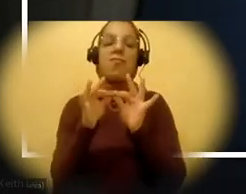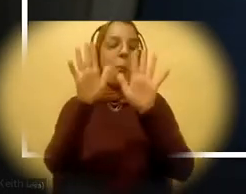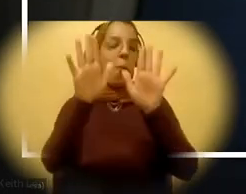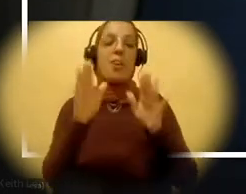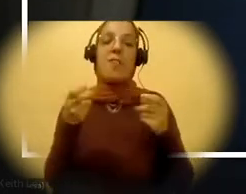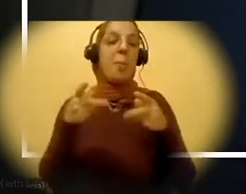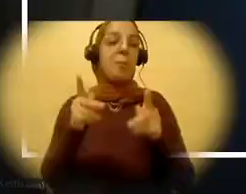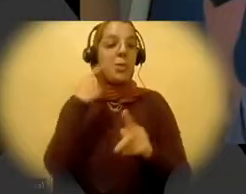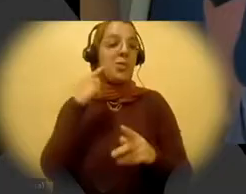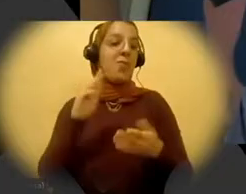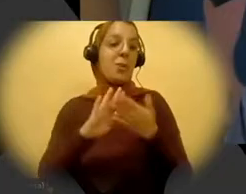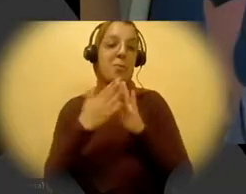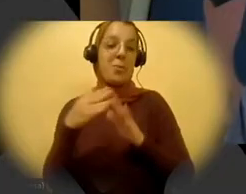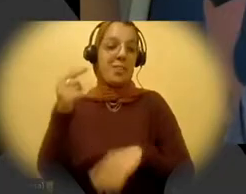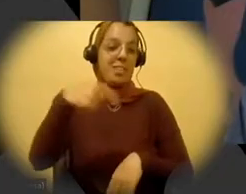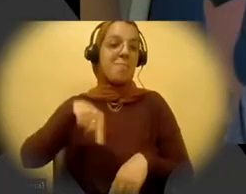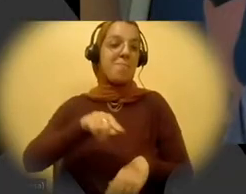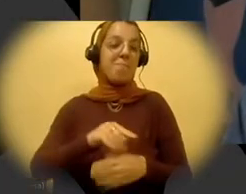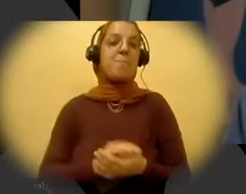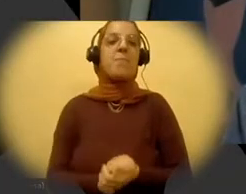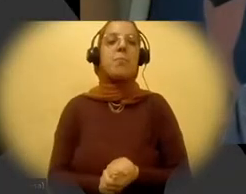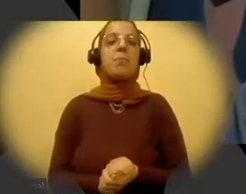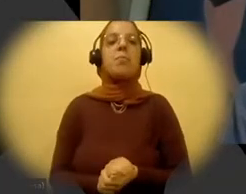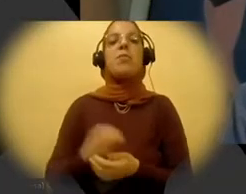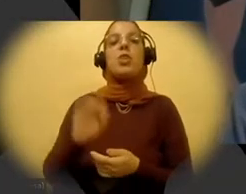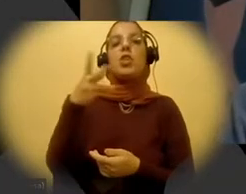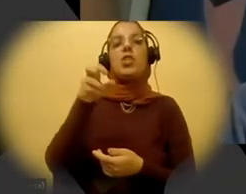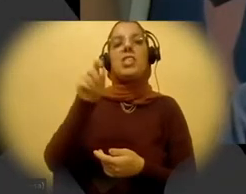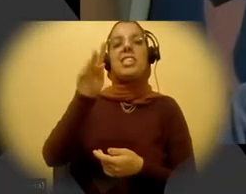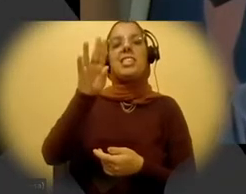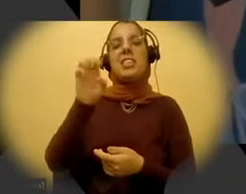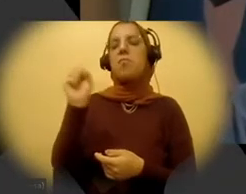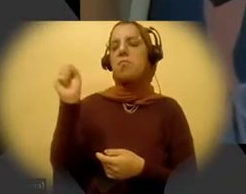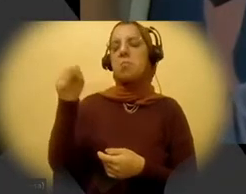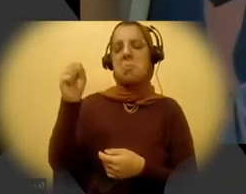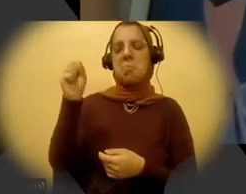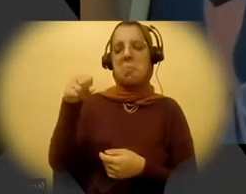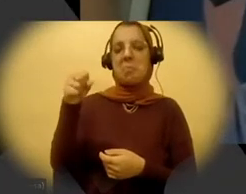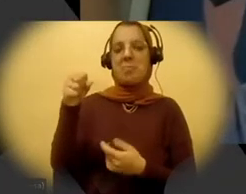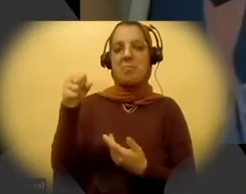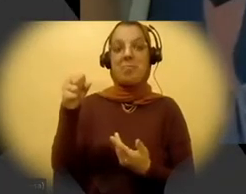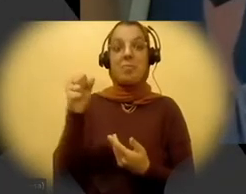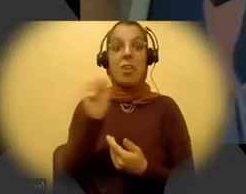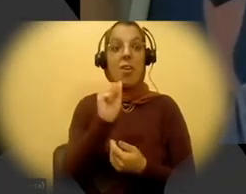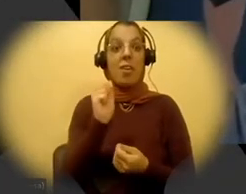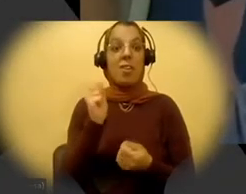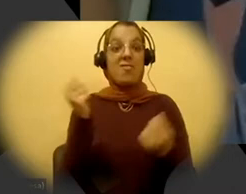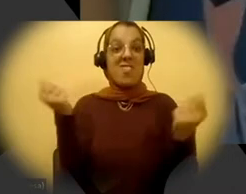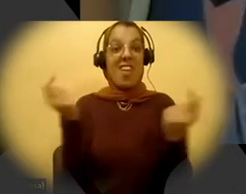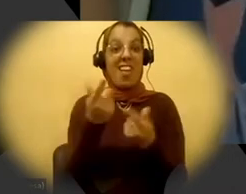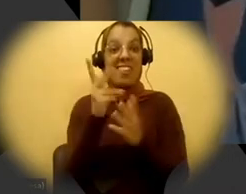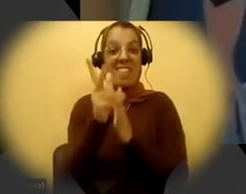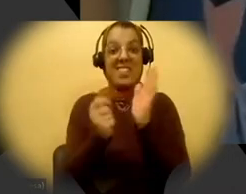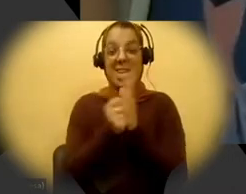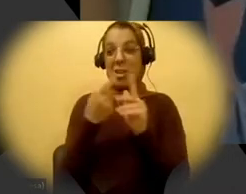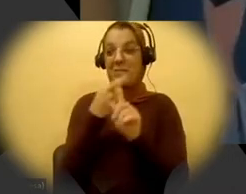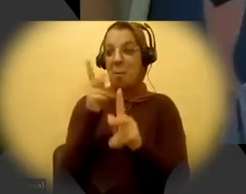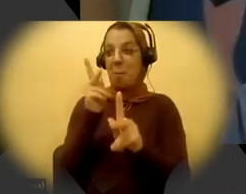too. Yeah, like the it's kind of crazy to think that all these videos from the submissions are going to